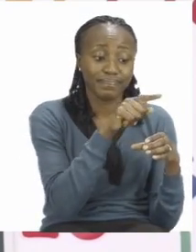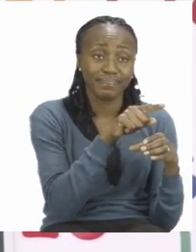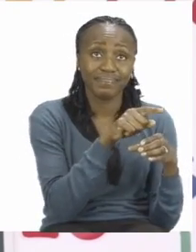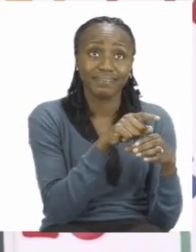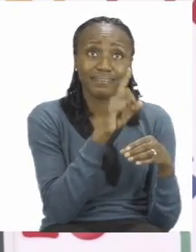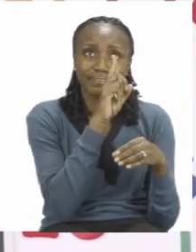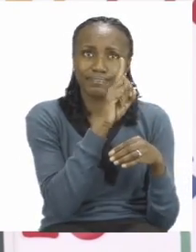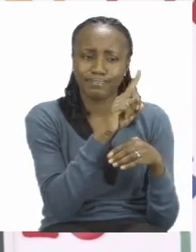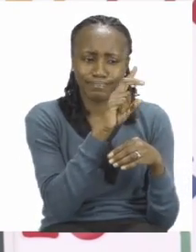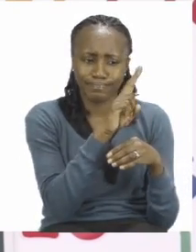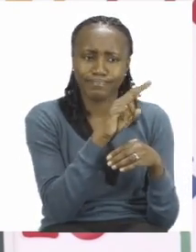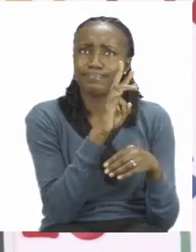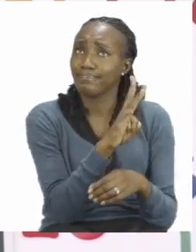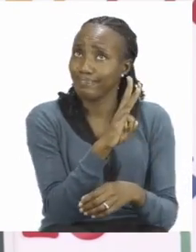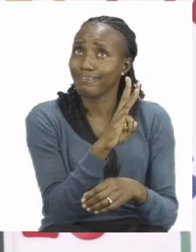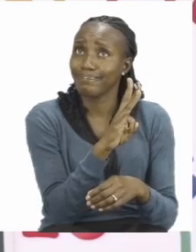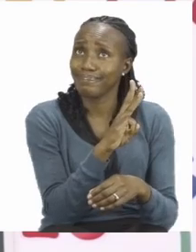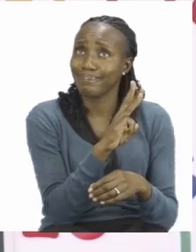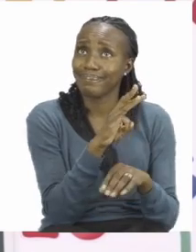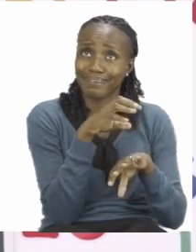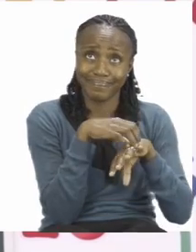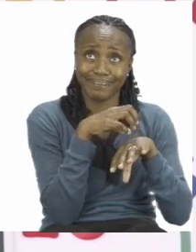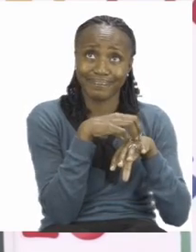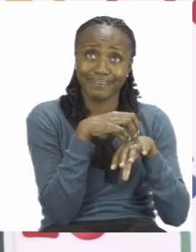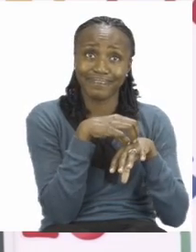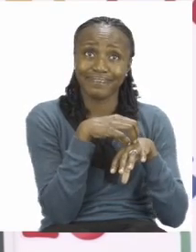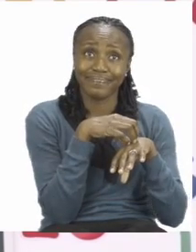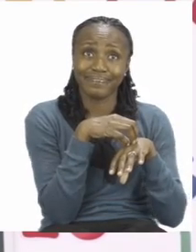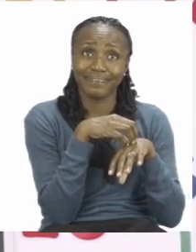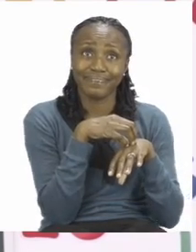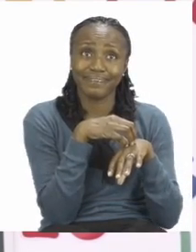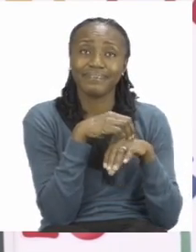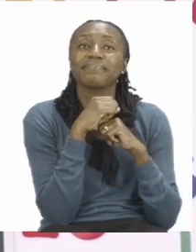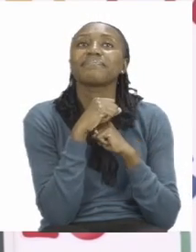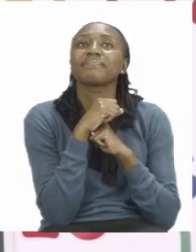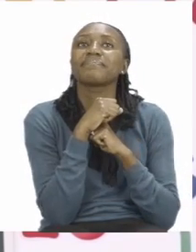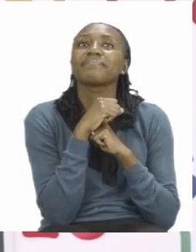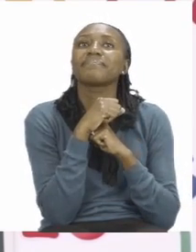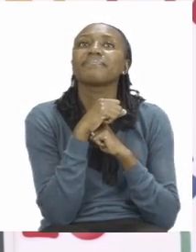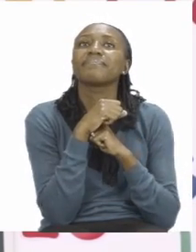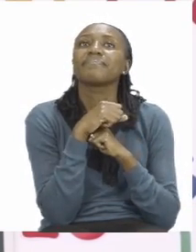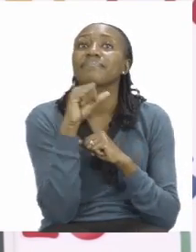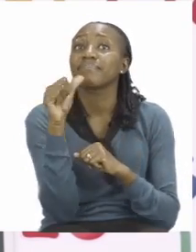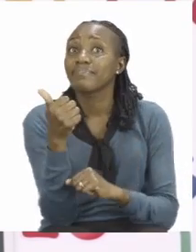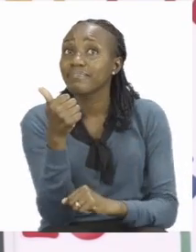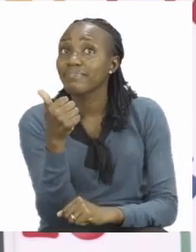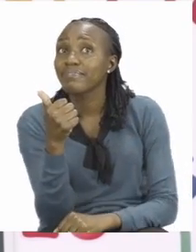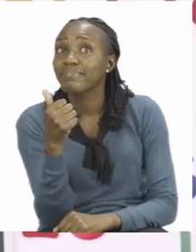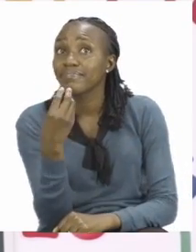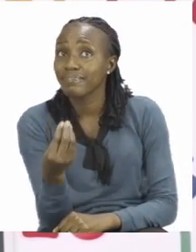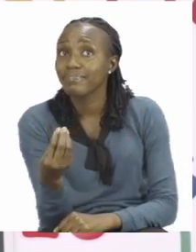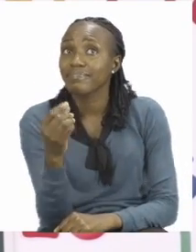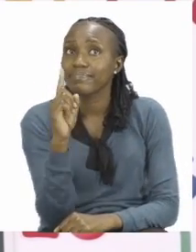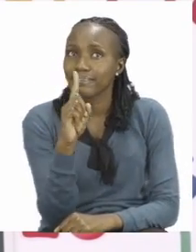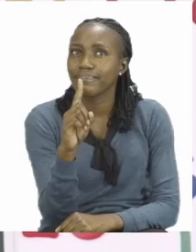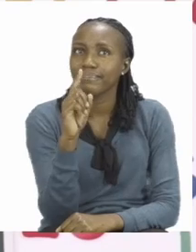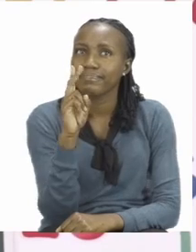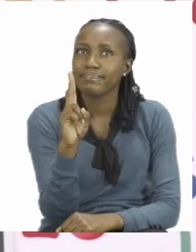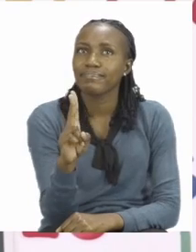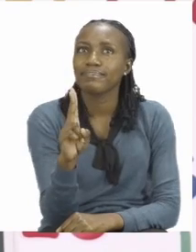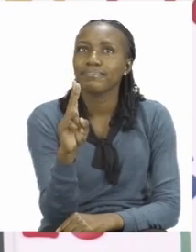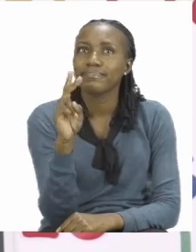1, 2, 3 cupcakes. B has